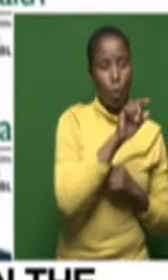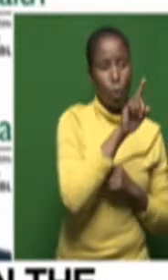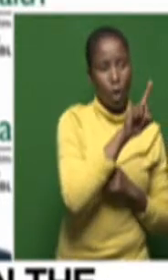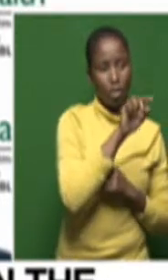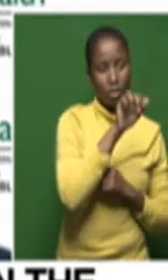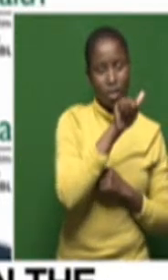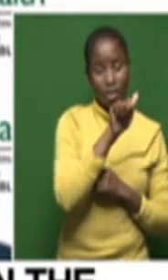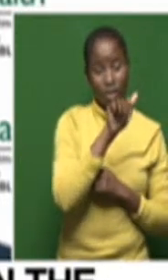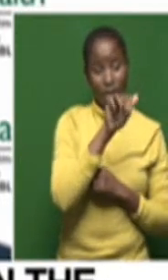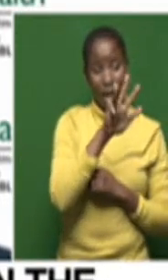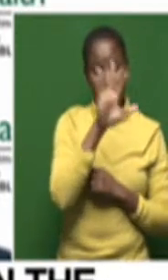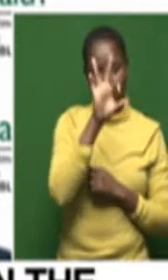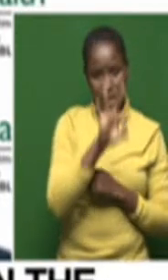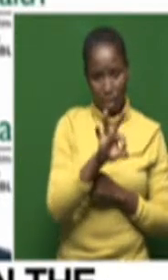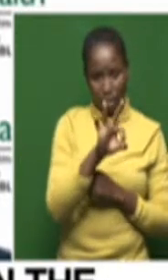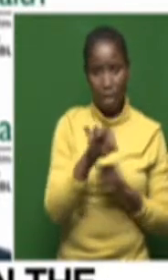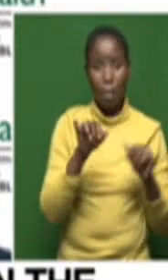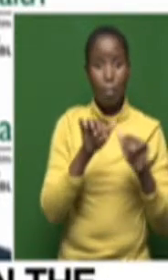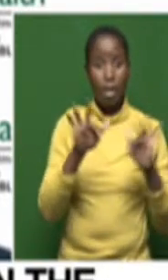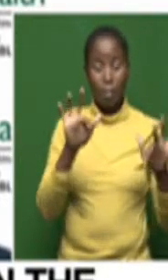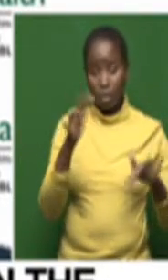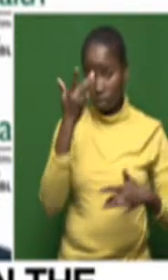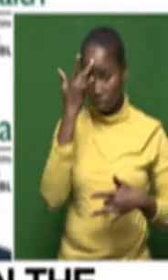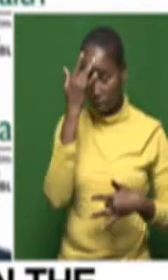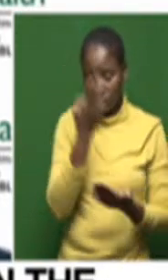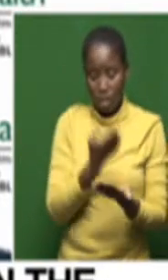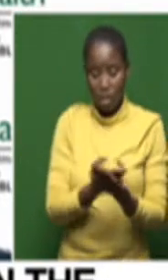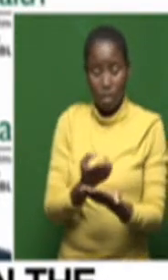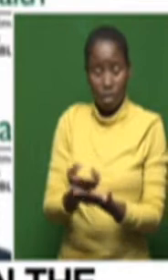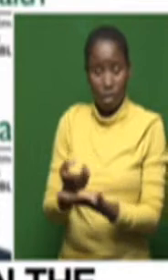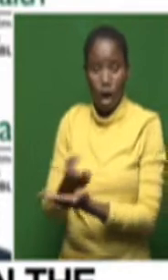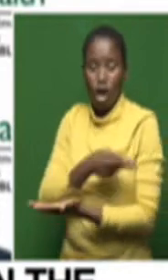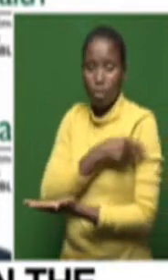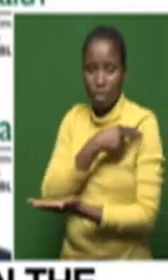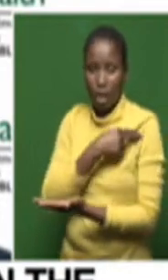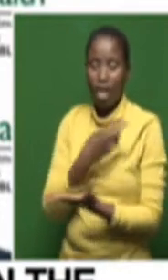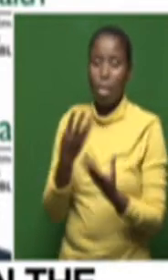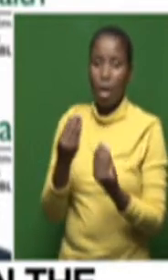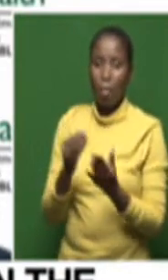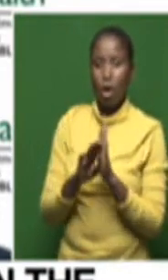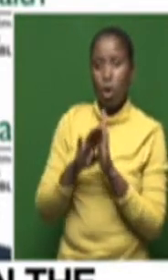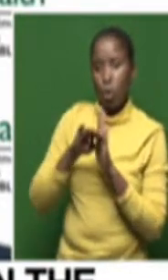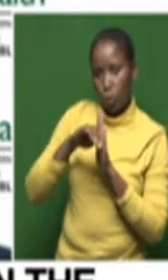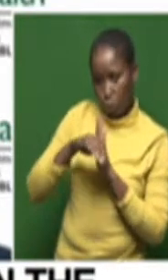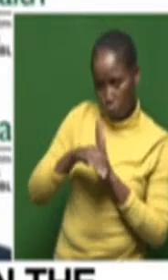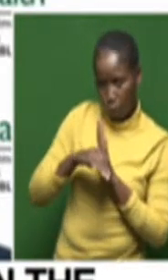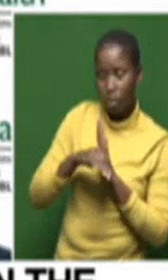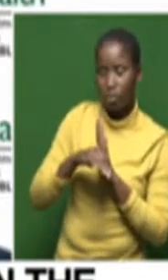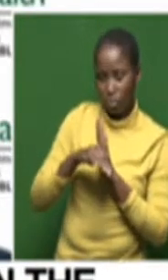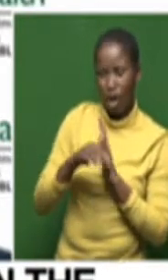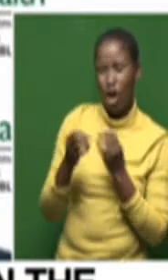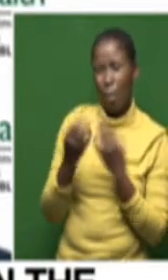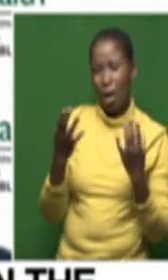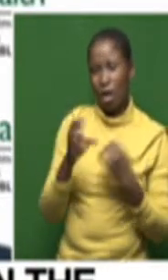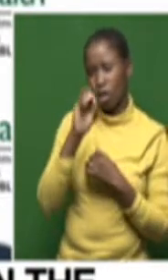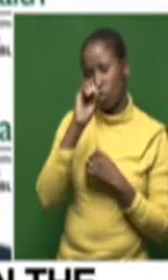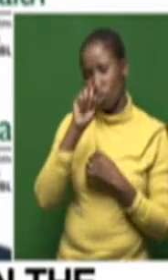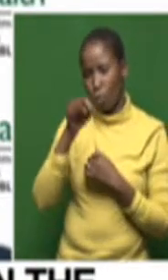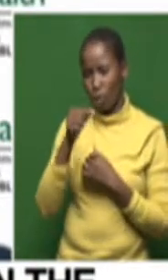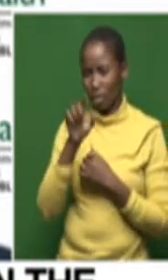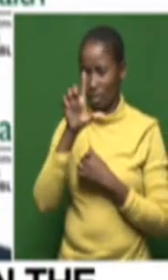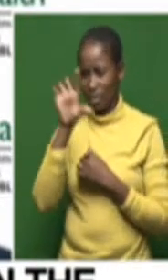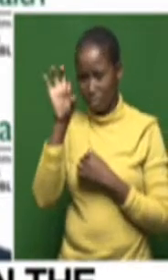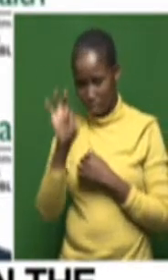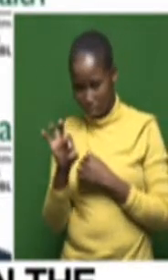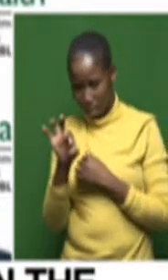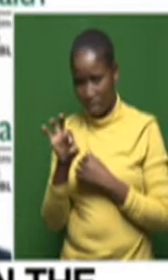169,000 a day. Admission to hospitals have reduced, which is quite encouraging, by 0.7% to